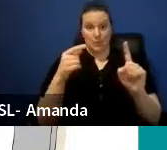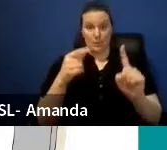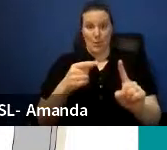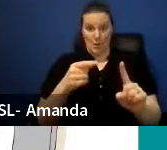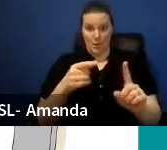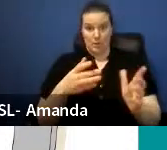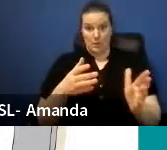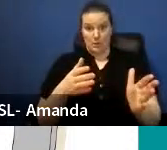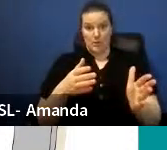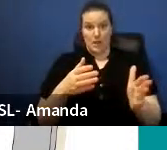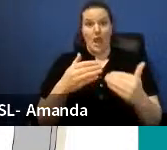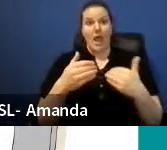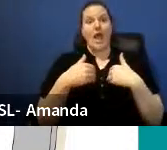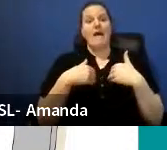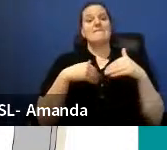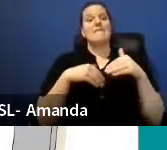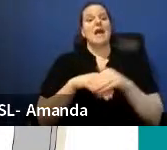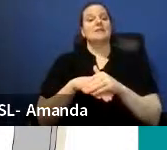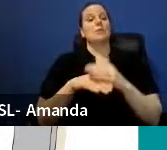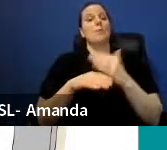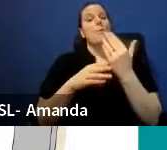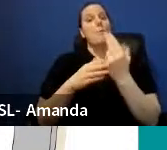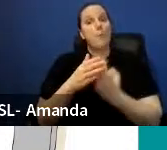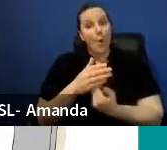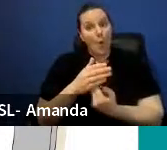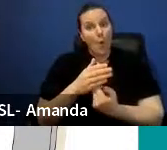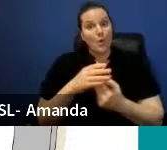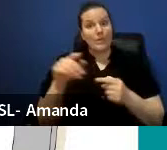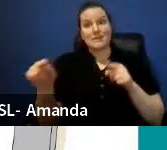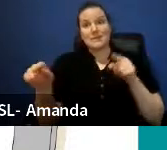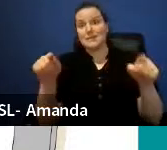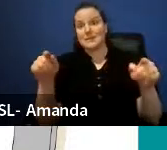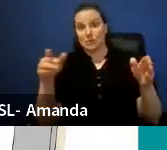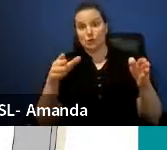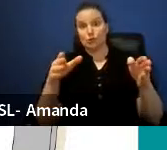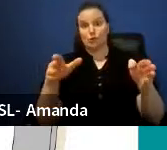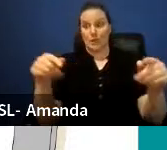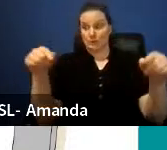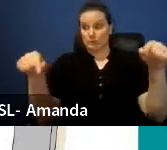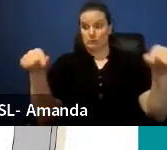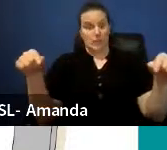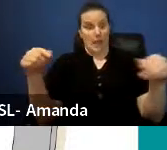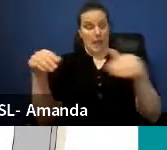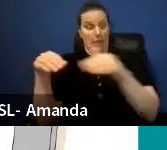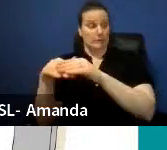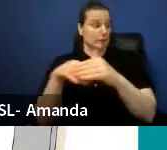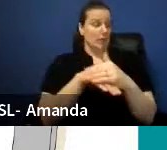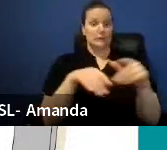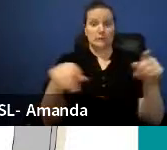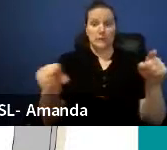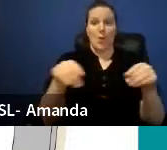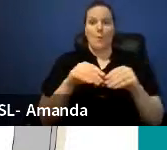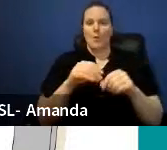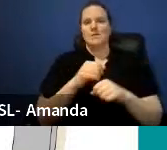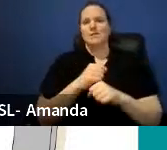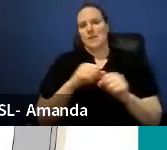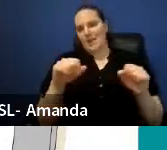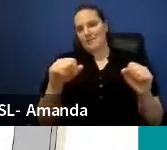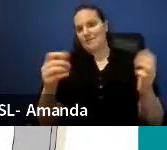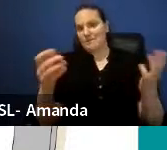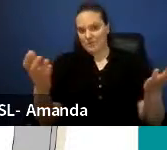having access on both sides of the street is just slightly more safe by